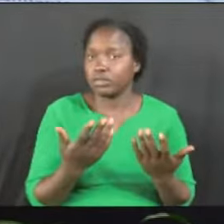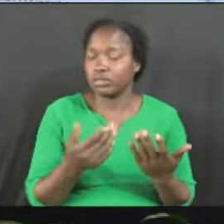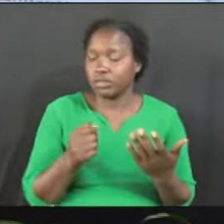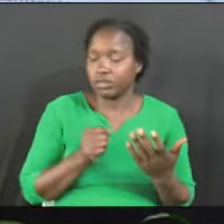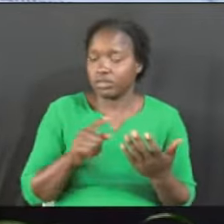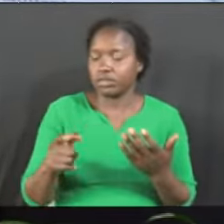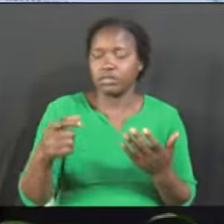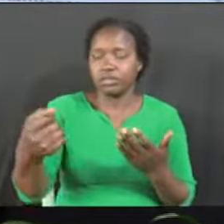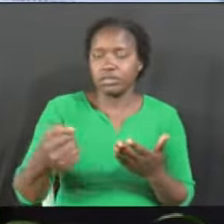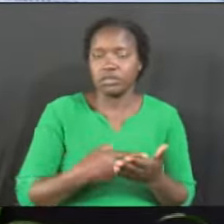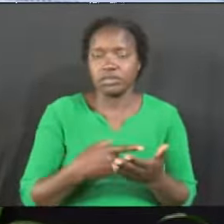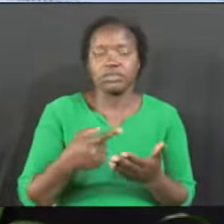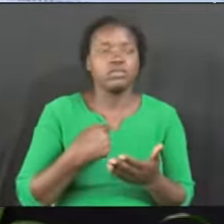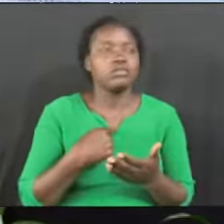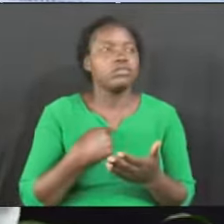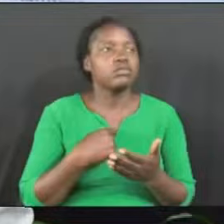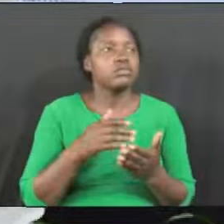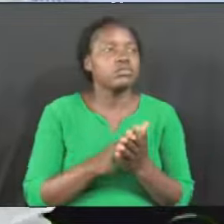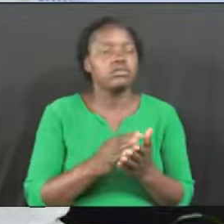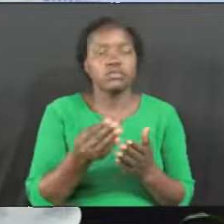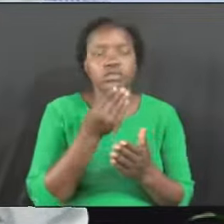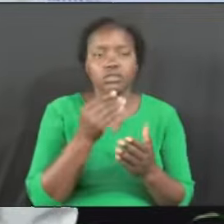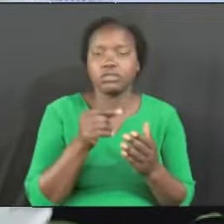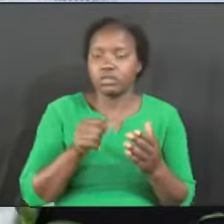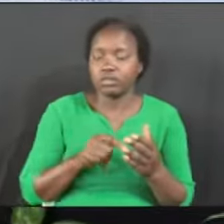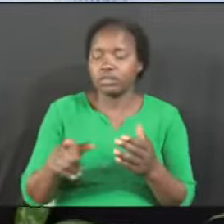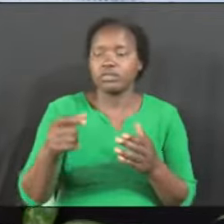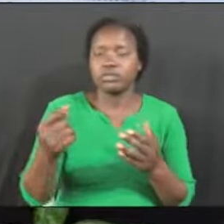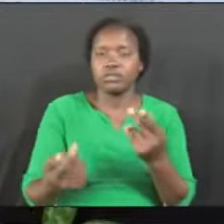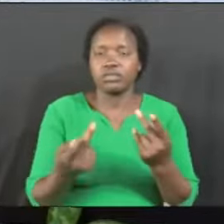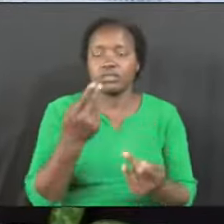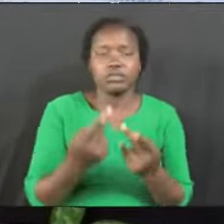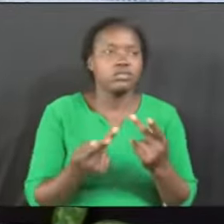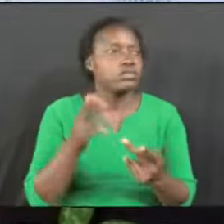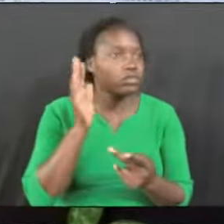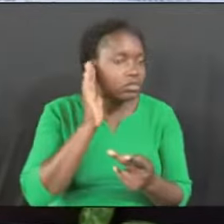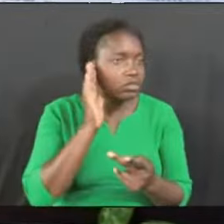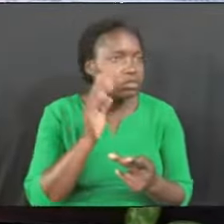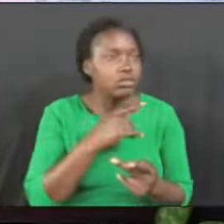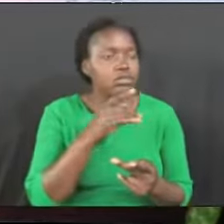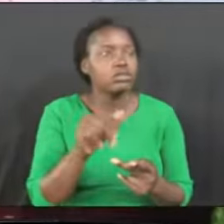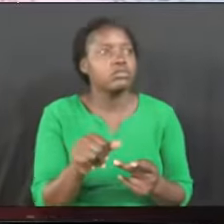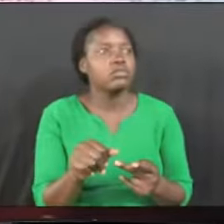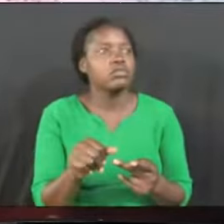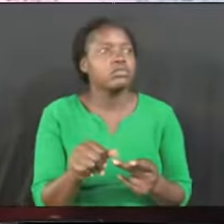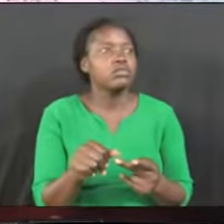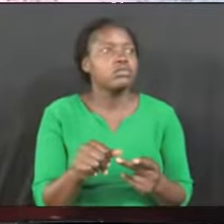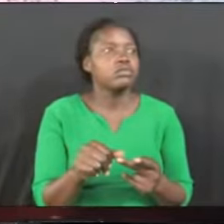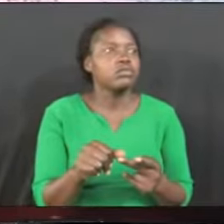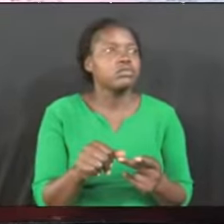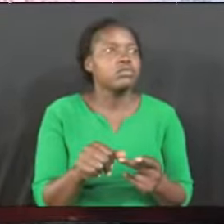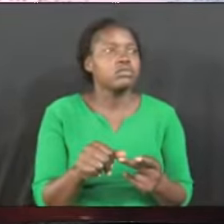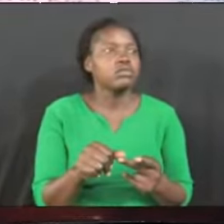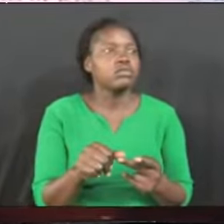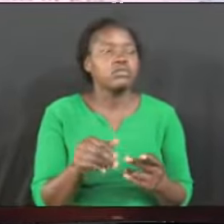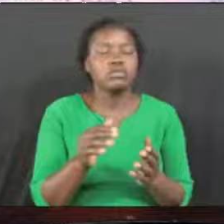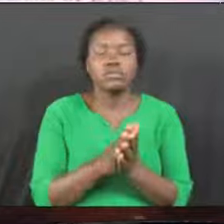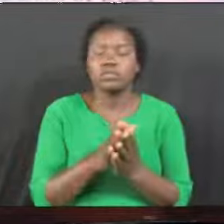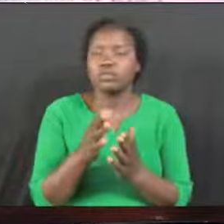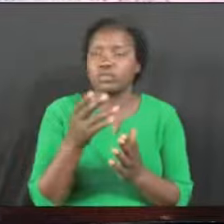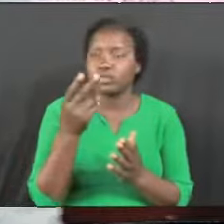was eating food that she cooked. And she had this saying, she always would say, "Two smart